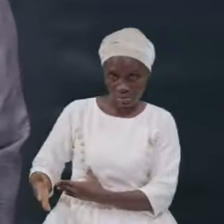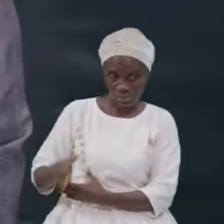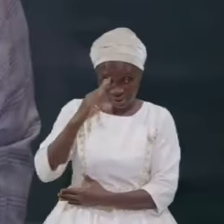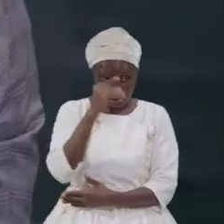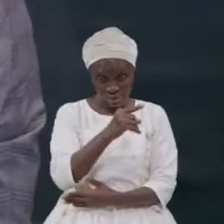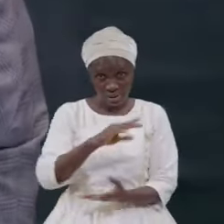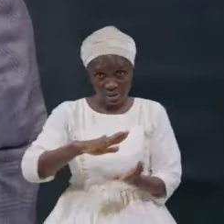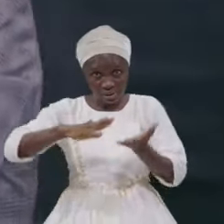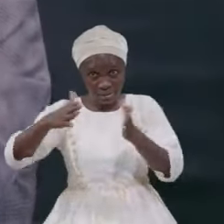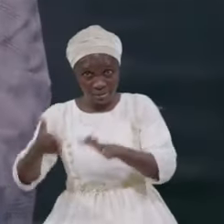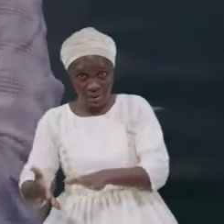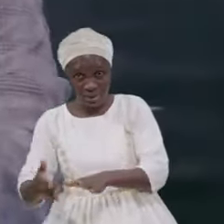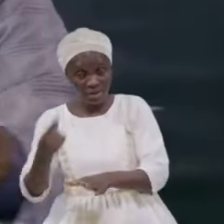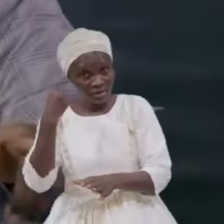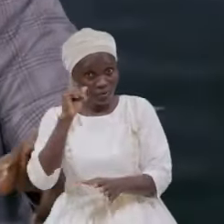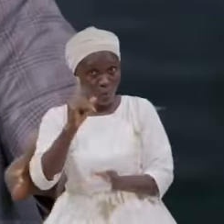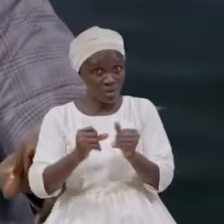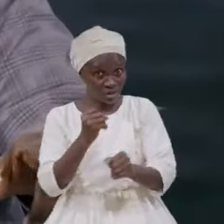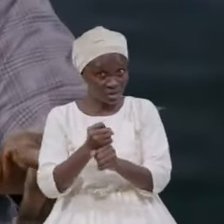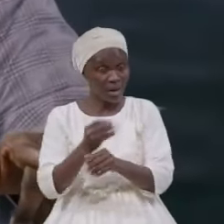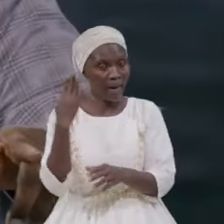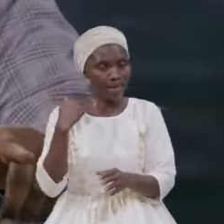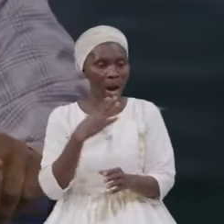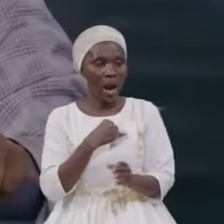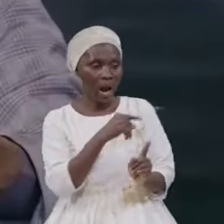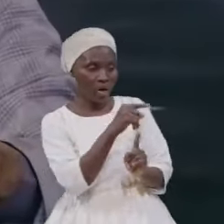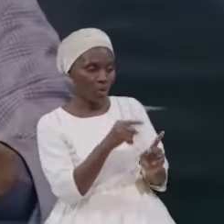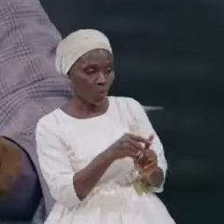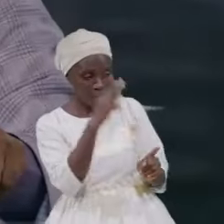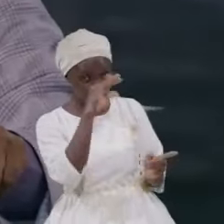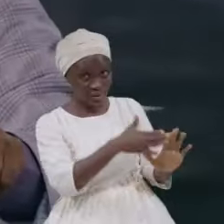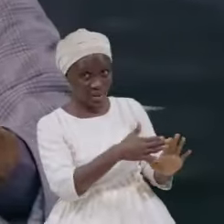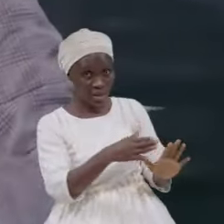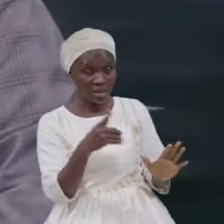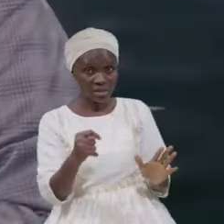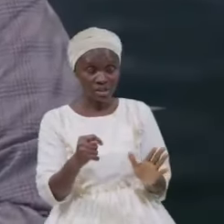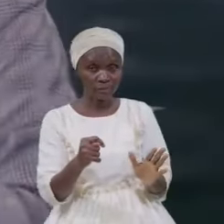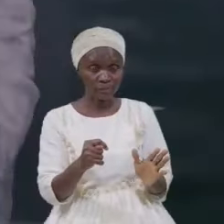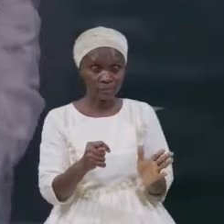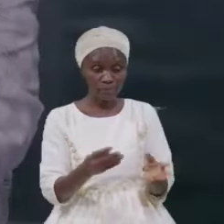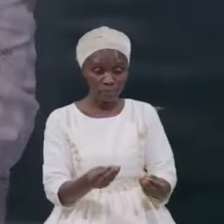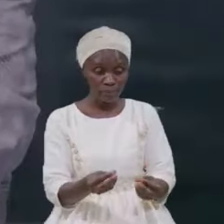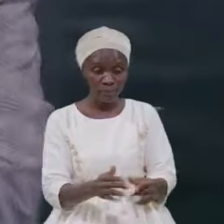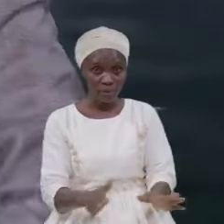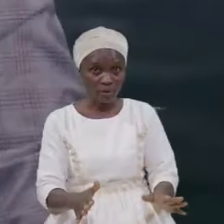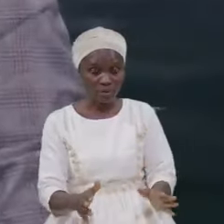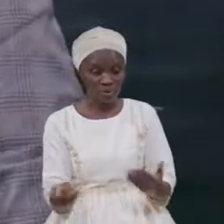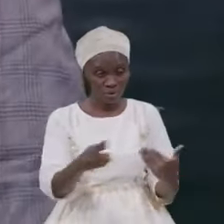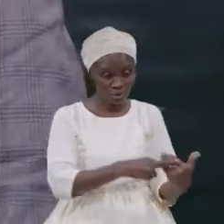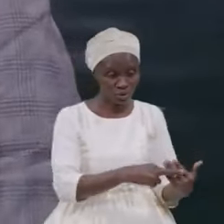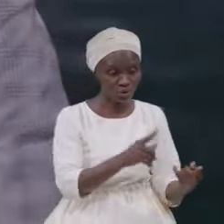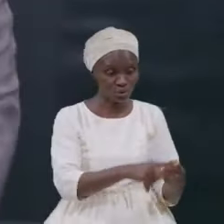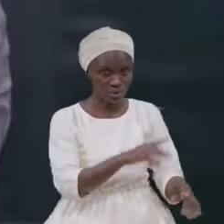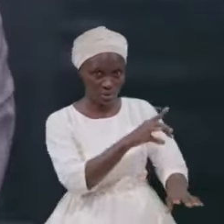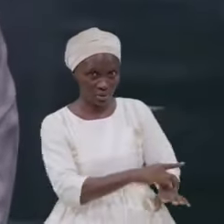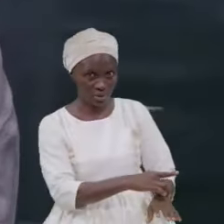died, dust returned to earth, although they've not put it inside the grave, and the